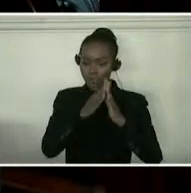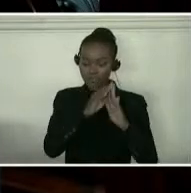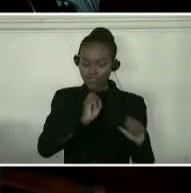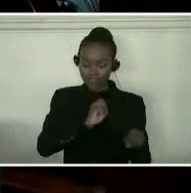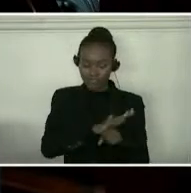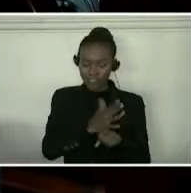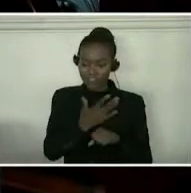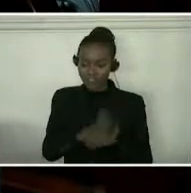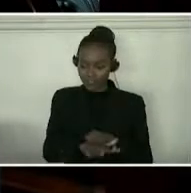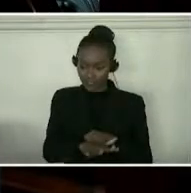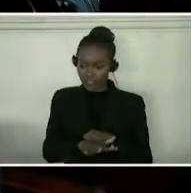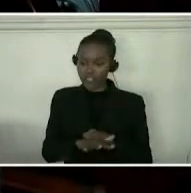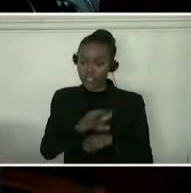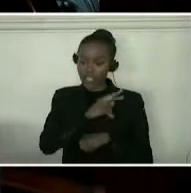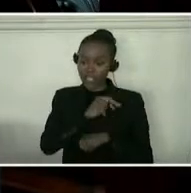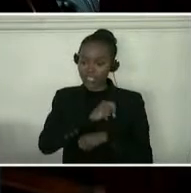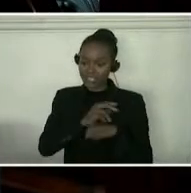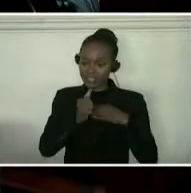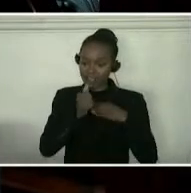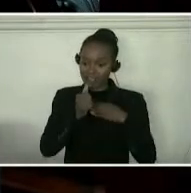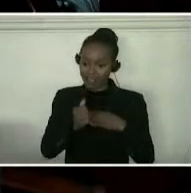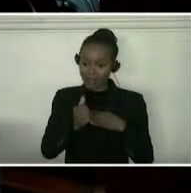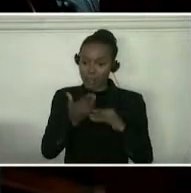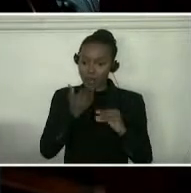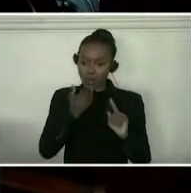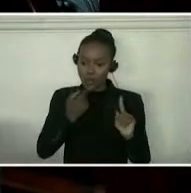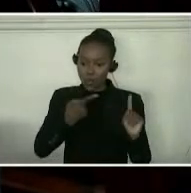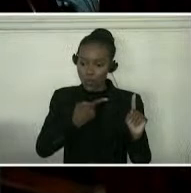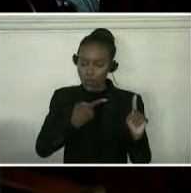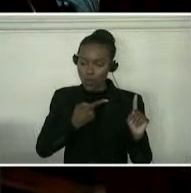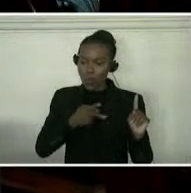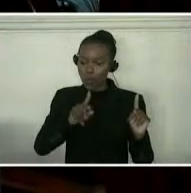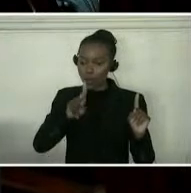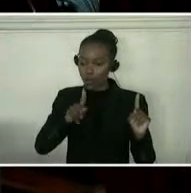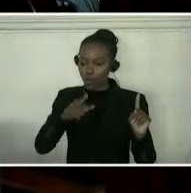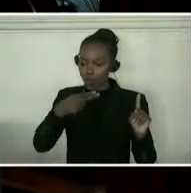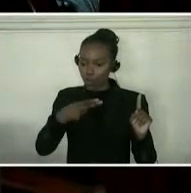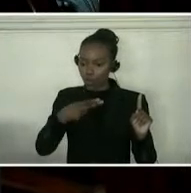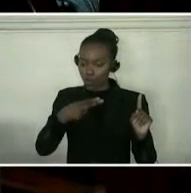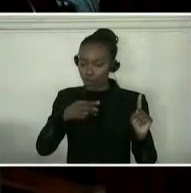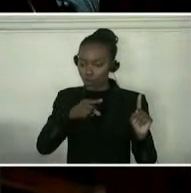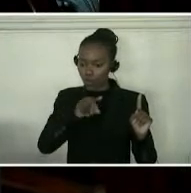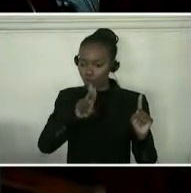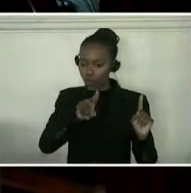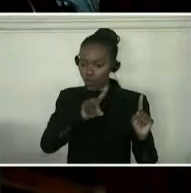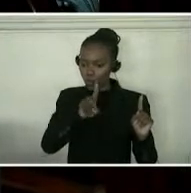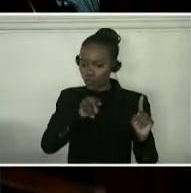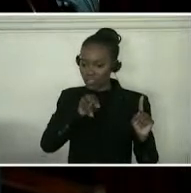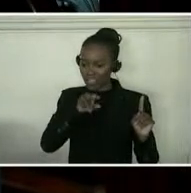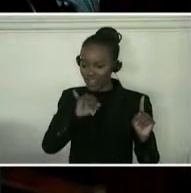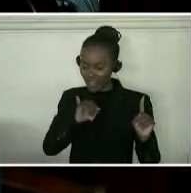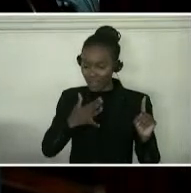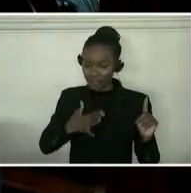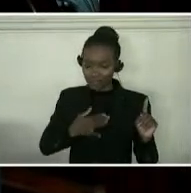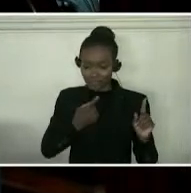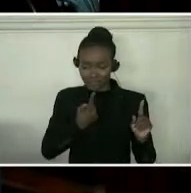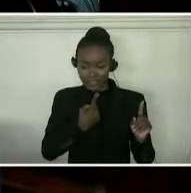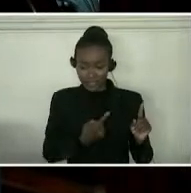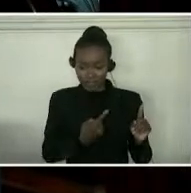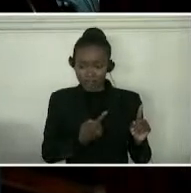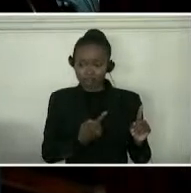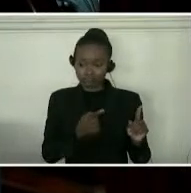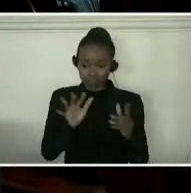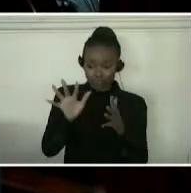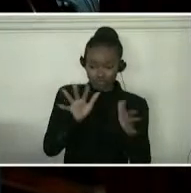honorable premier okuzen ifunogooti even after the storms the sun will shine